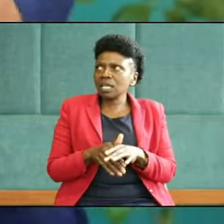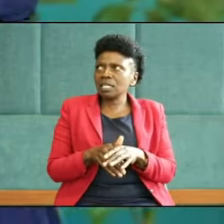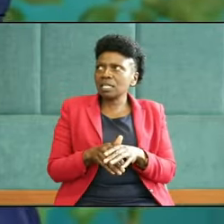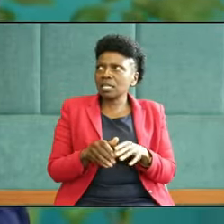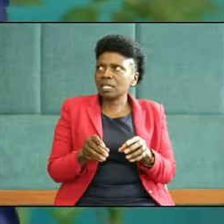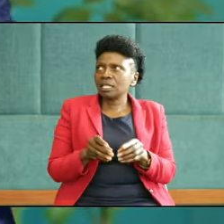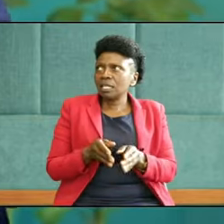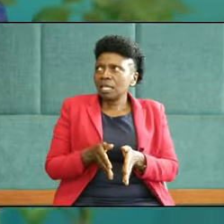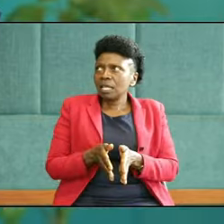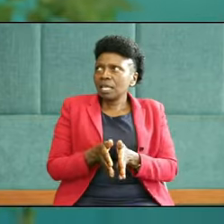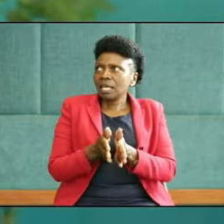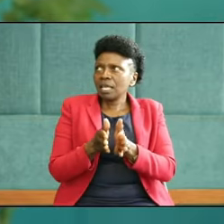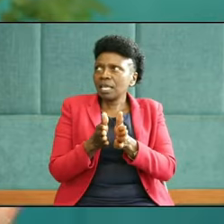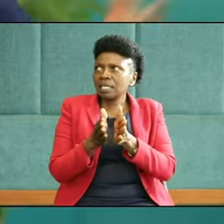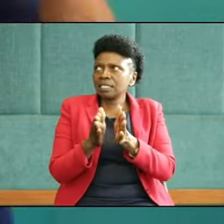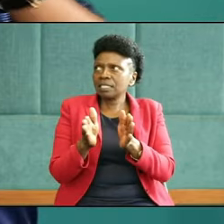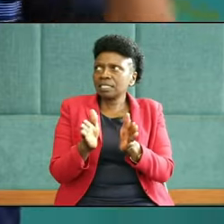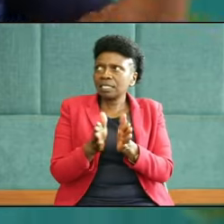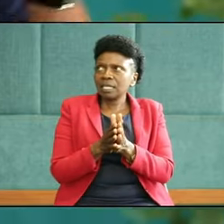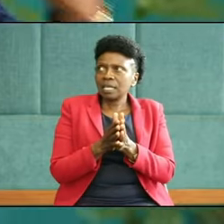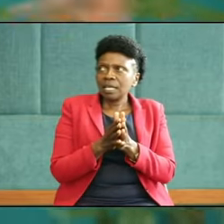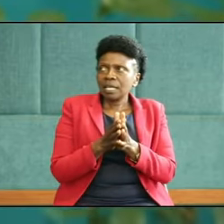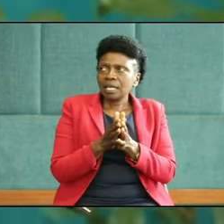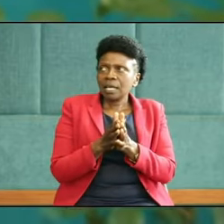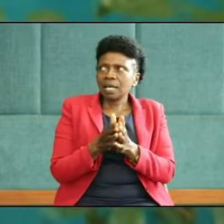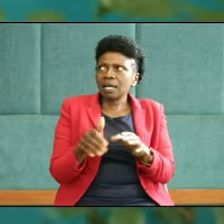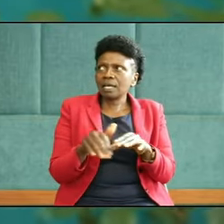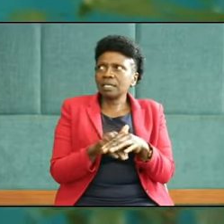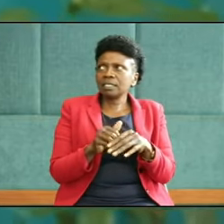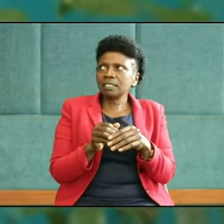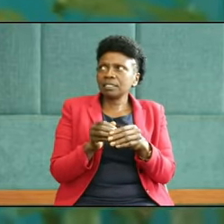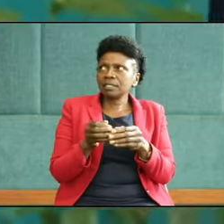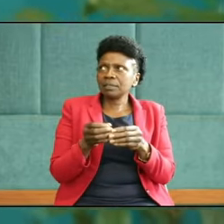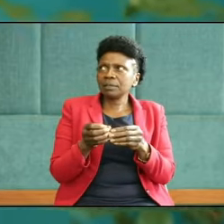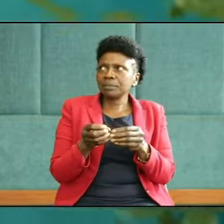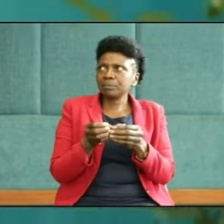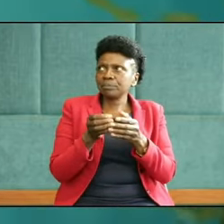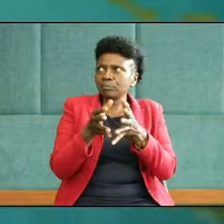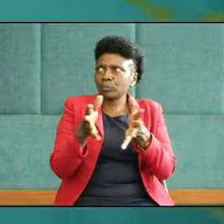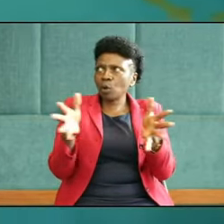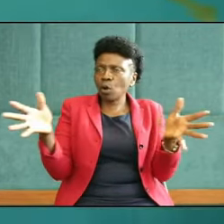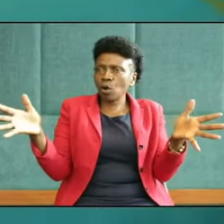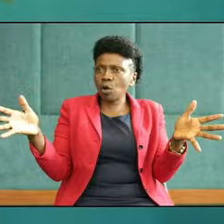come. Elders, please come. Just walk and come. Just come.